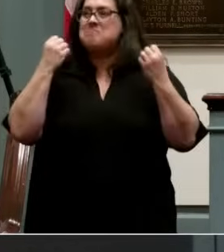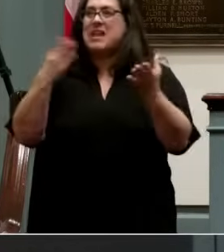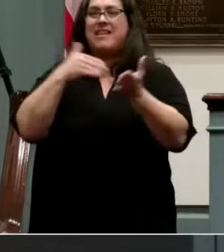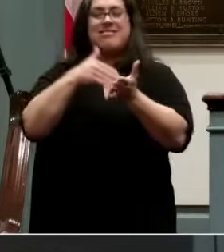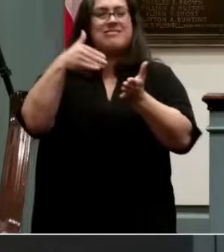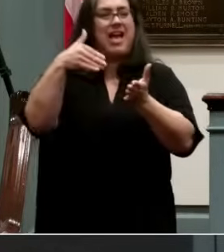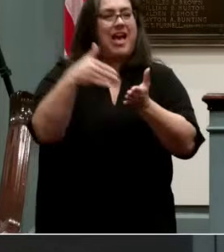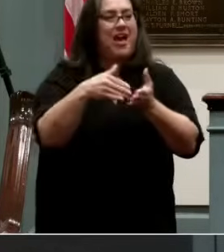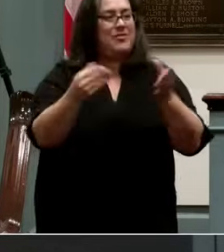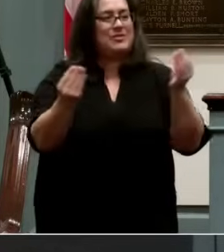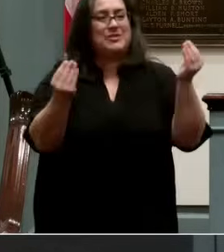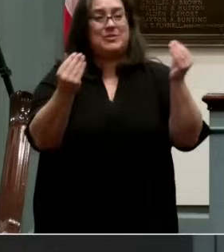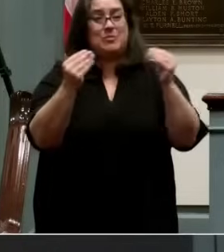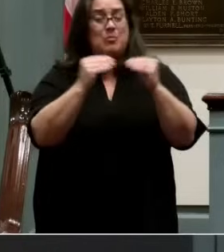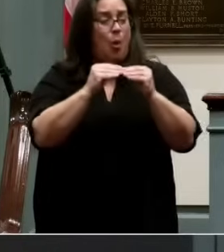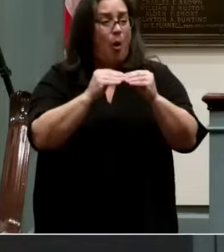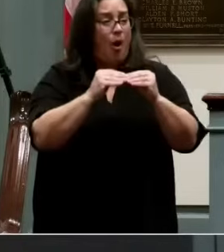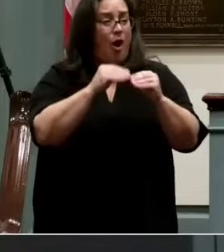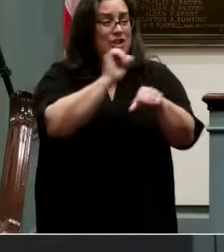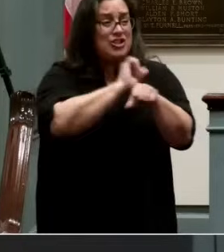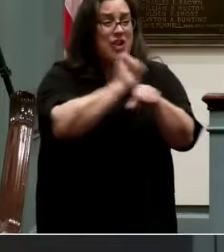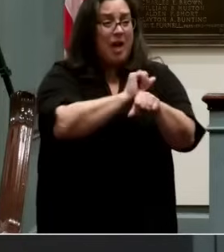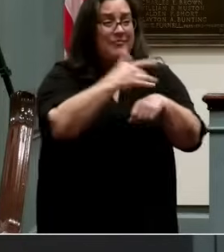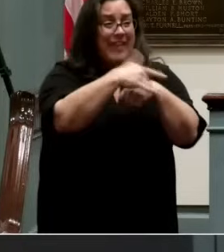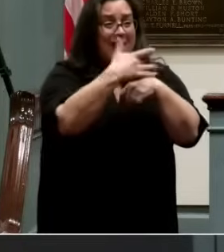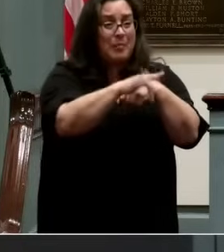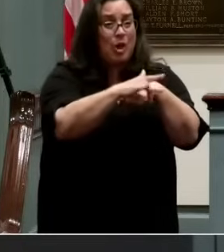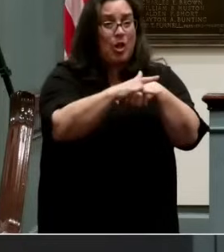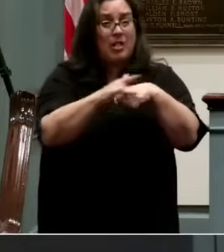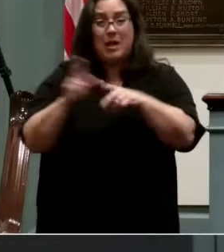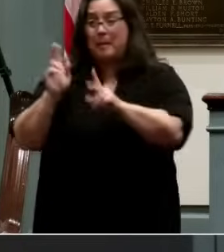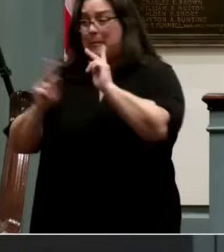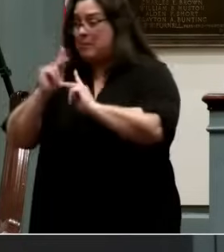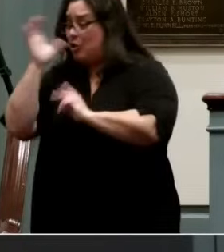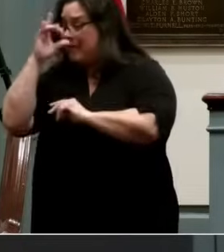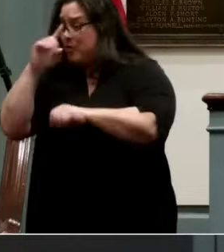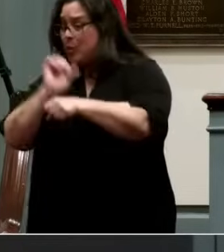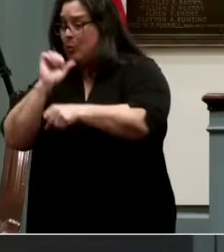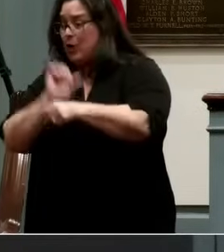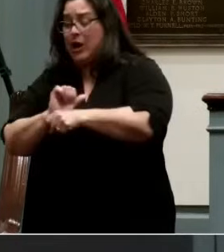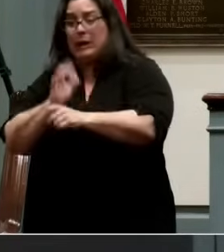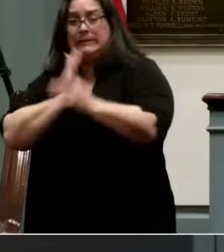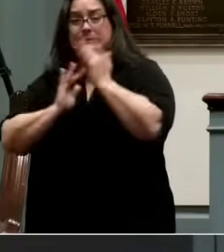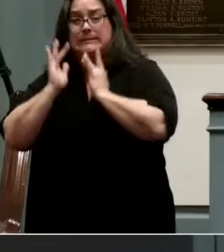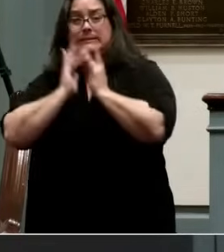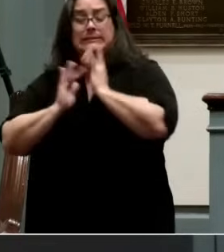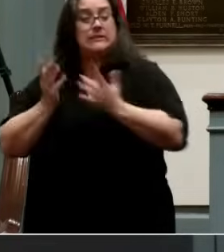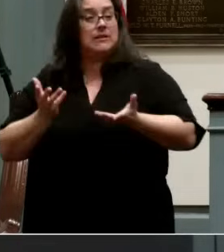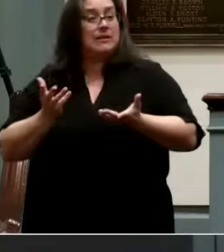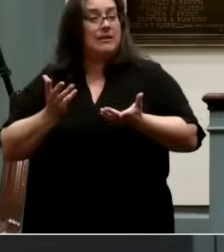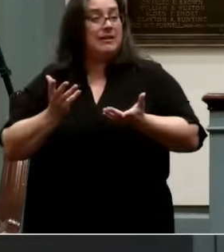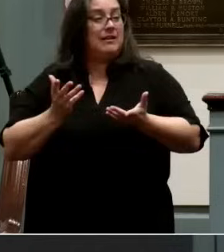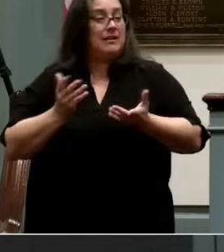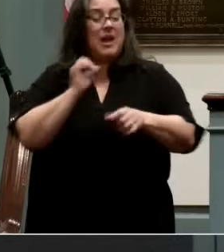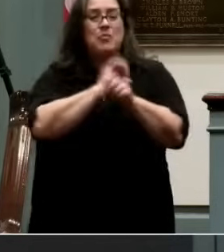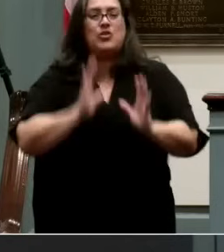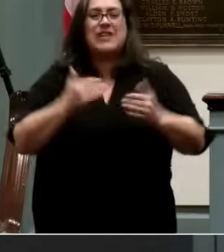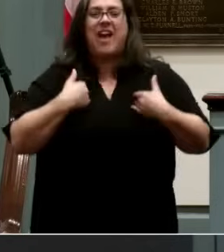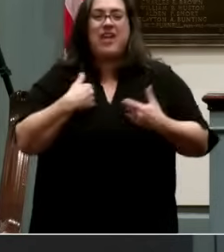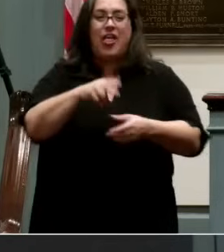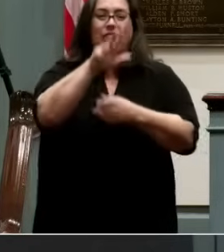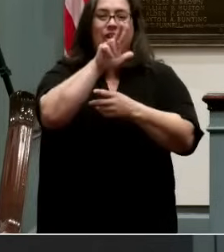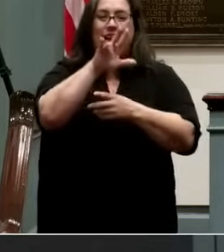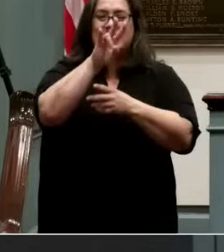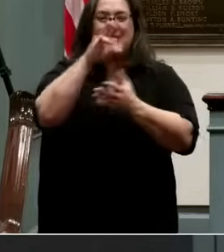people looking for work. Let me say that again in a different way. Employers have 37,000 job openings in the state